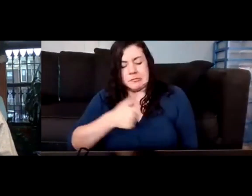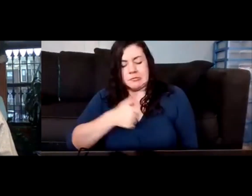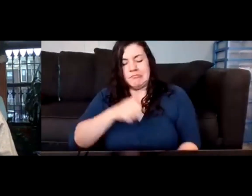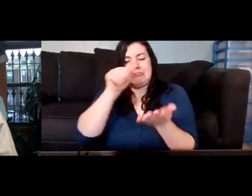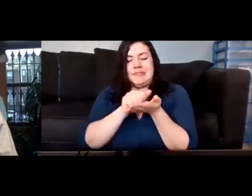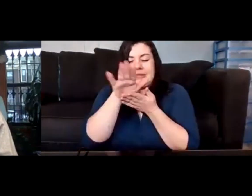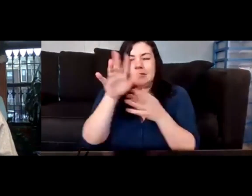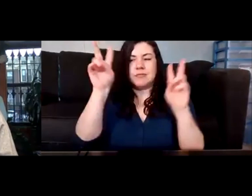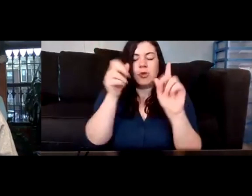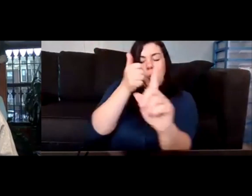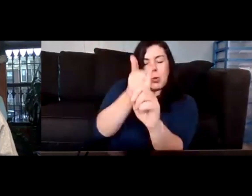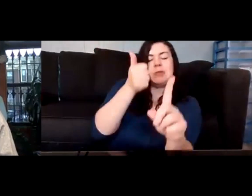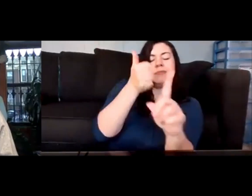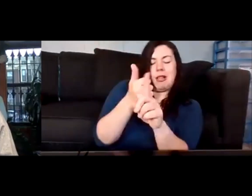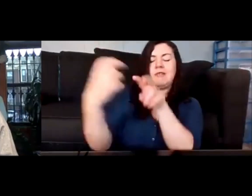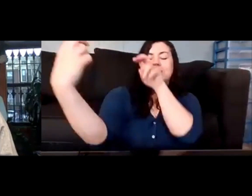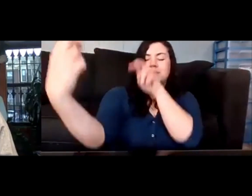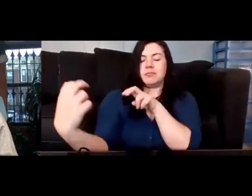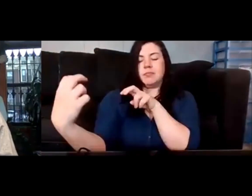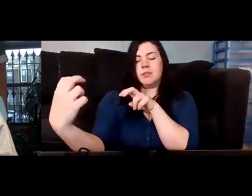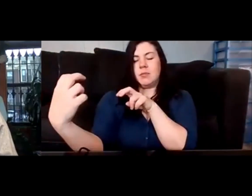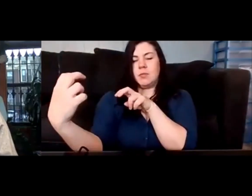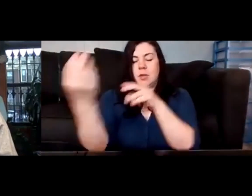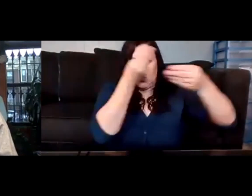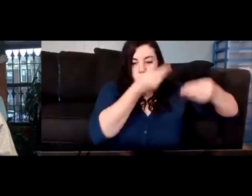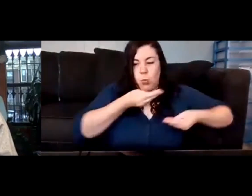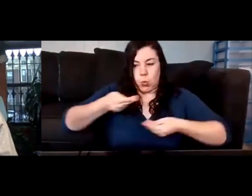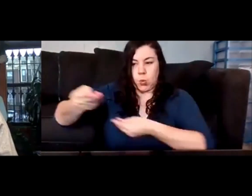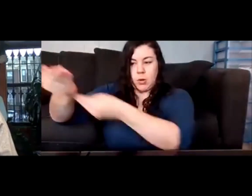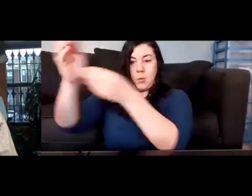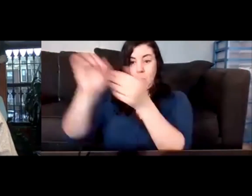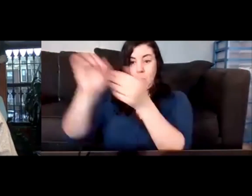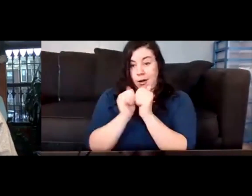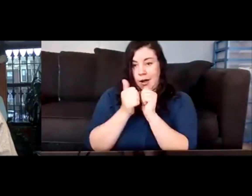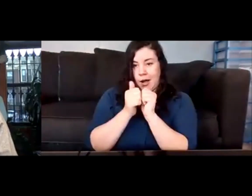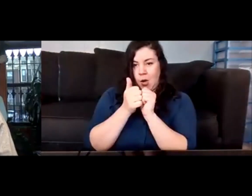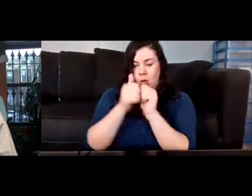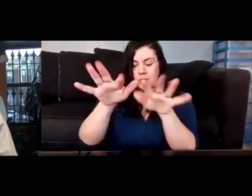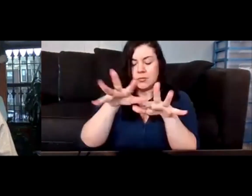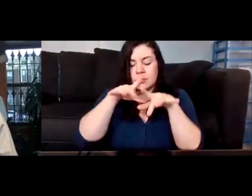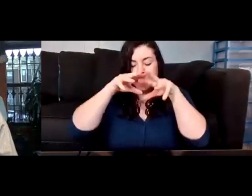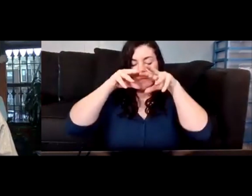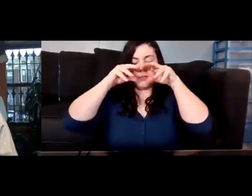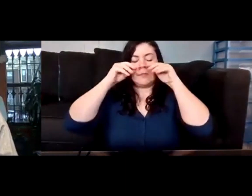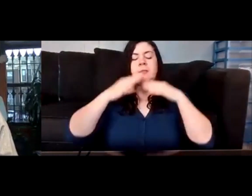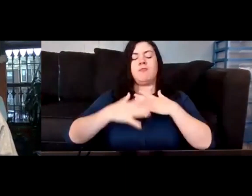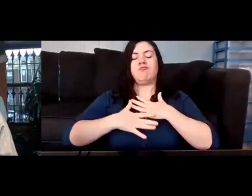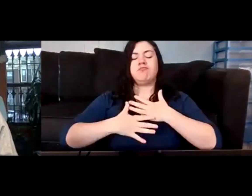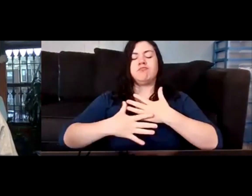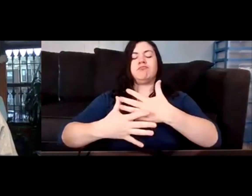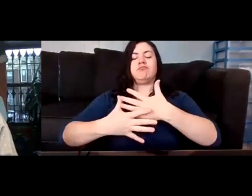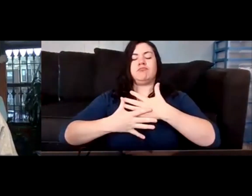And allow your breath to be the vehicle, breathing from this body, sending exactly what you need across to that